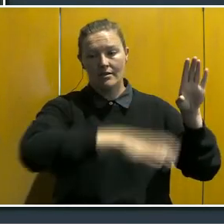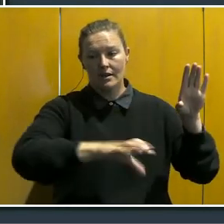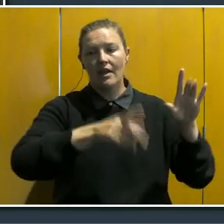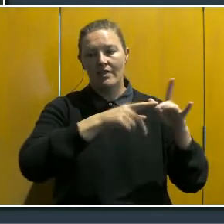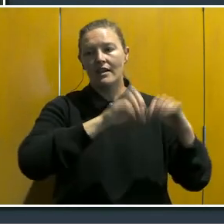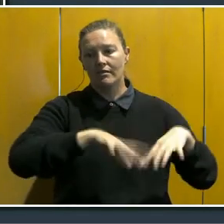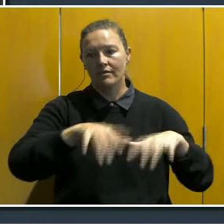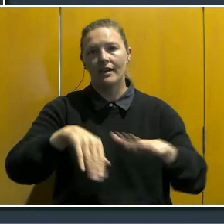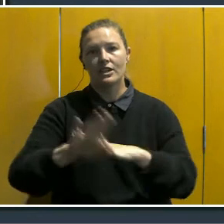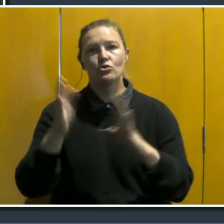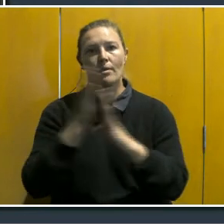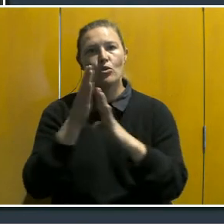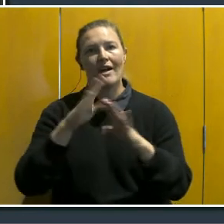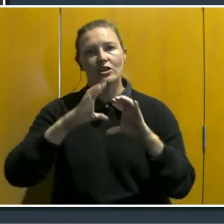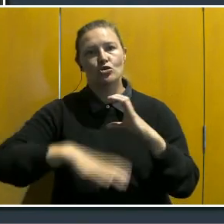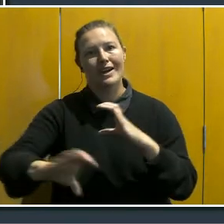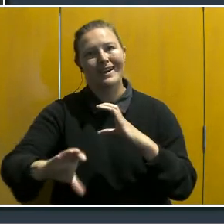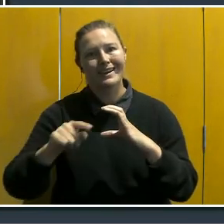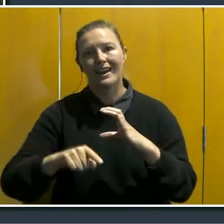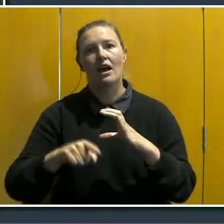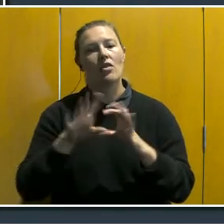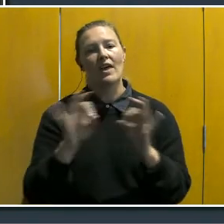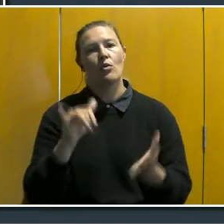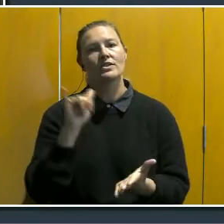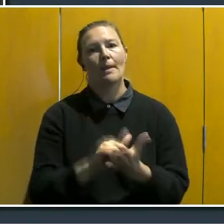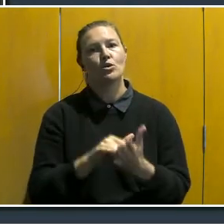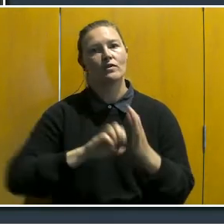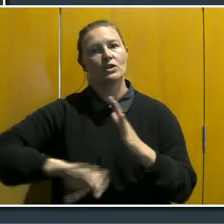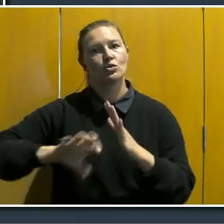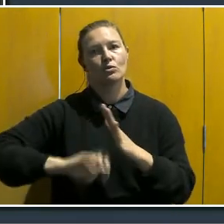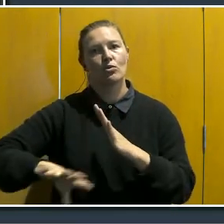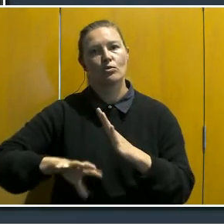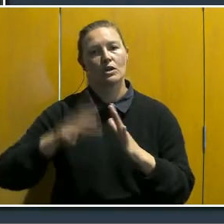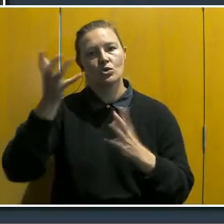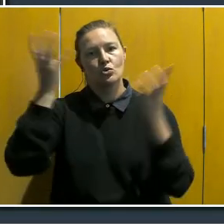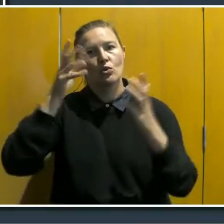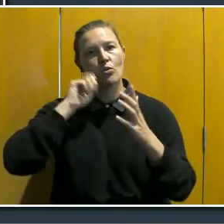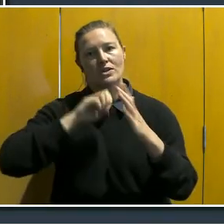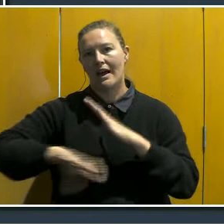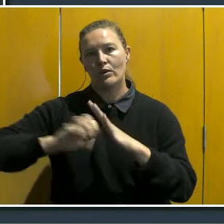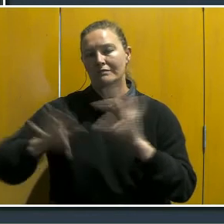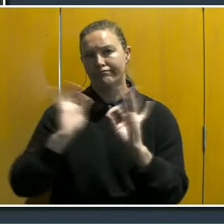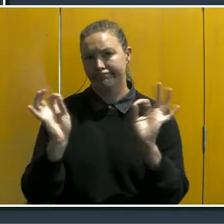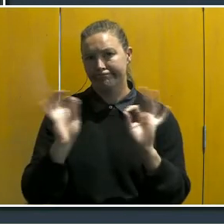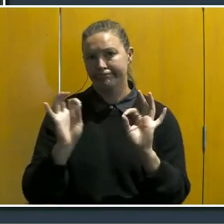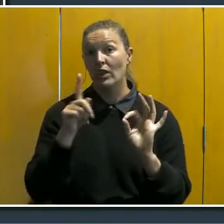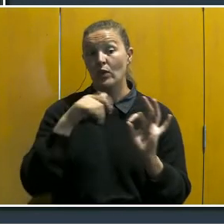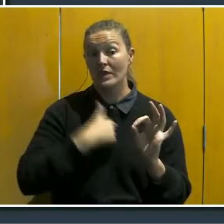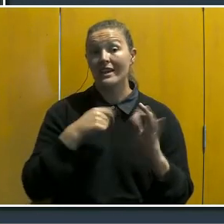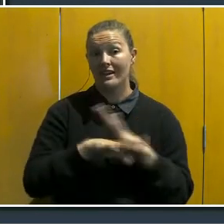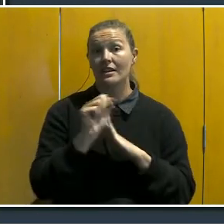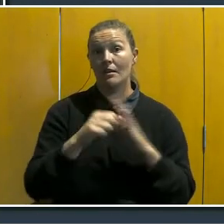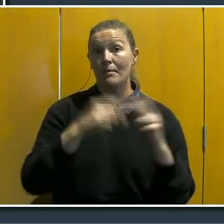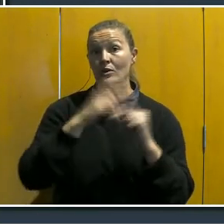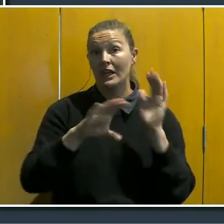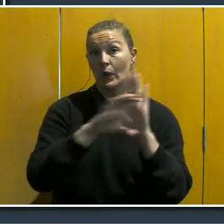into that private drain, which was not an approved stormwater outlet, which is required by your building code. I